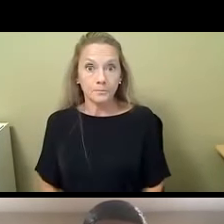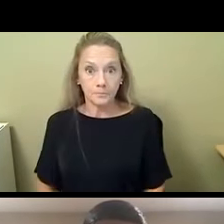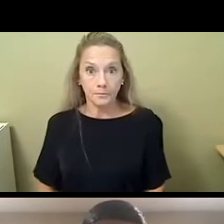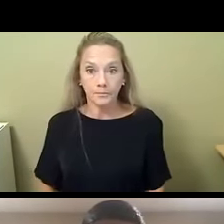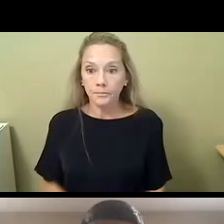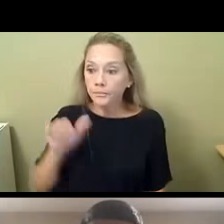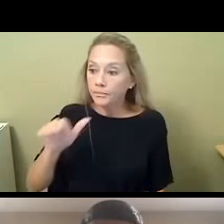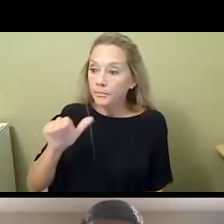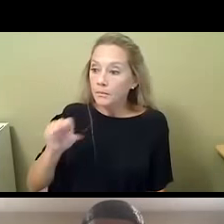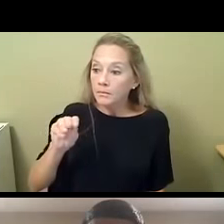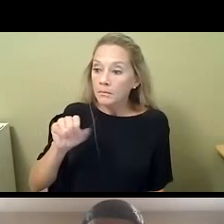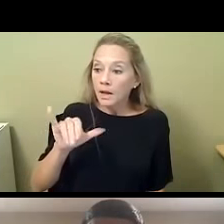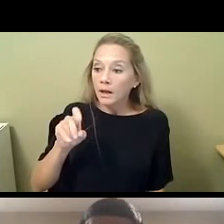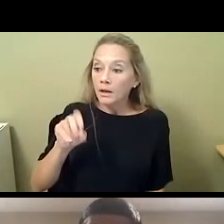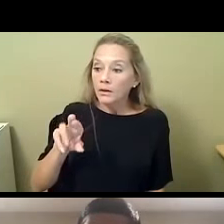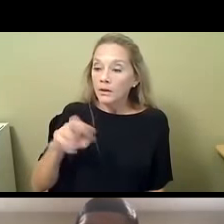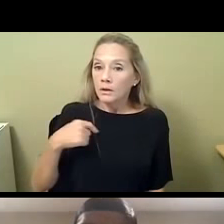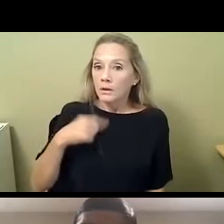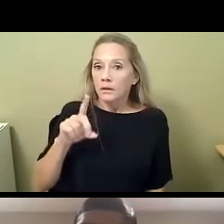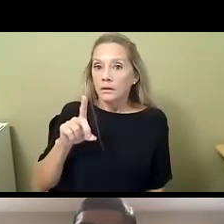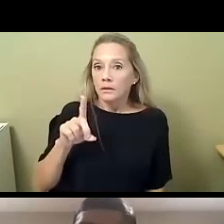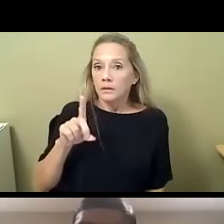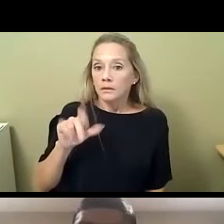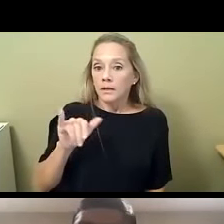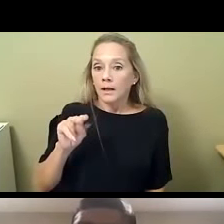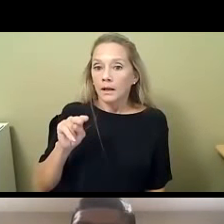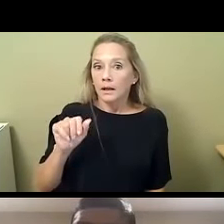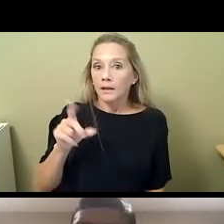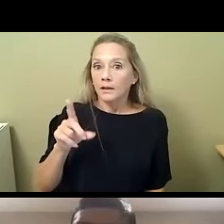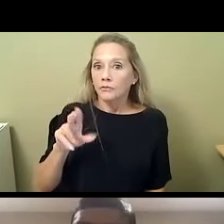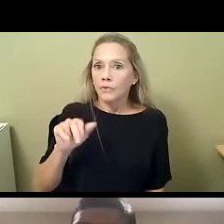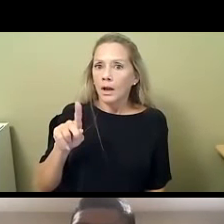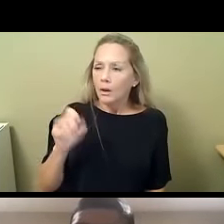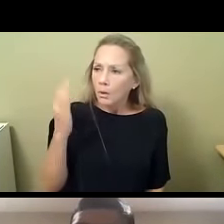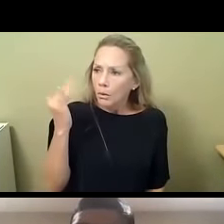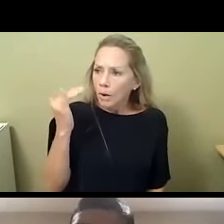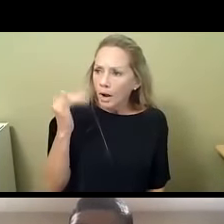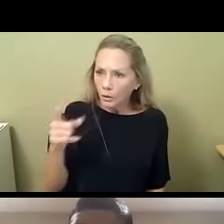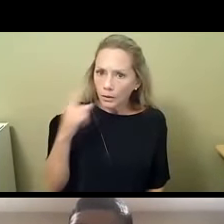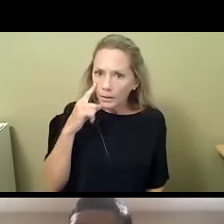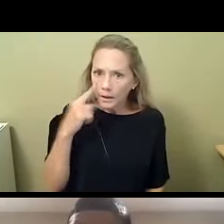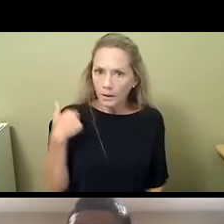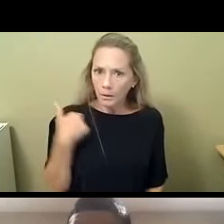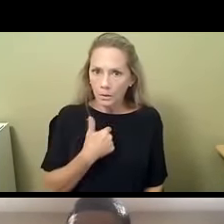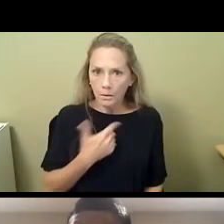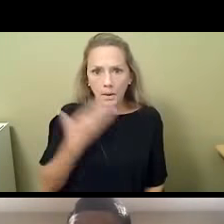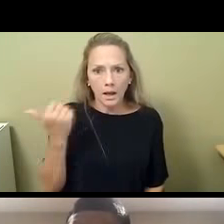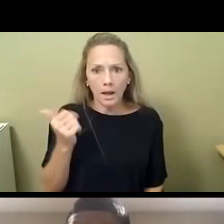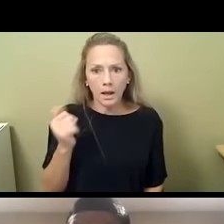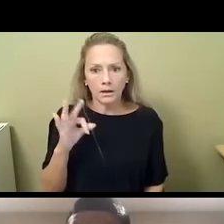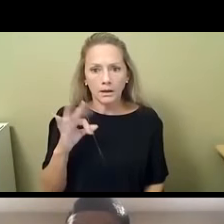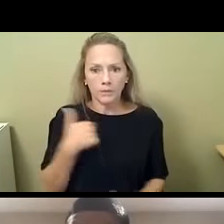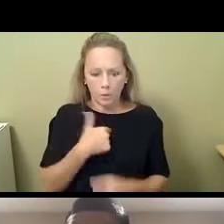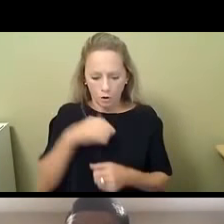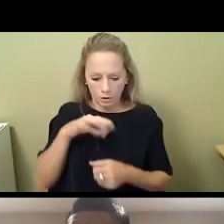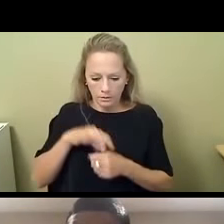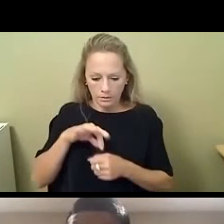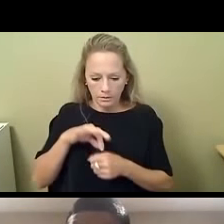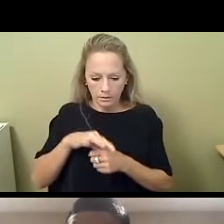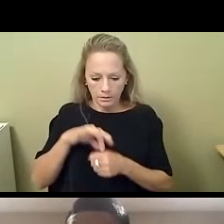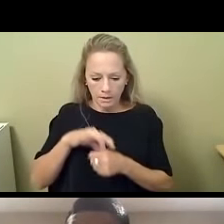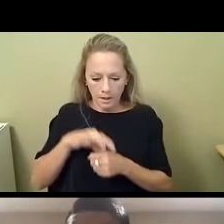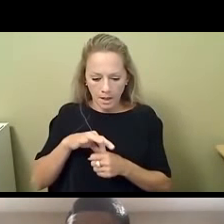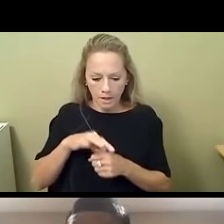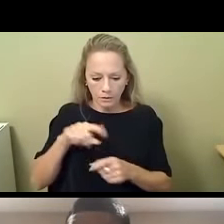Mayor Jacobs, this is Diana Drake. I'd like to ask you, why do you think we would be better if we were elected to the Board of